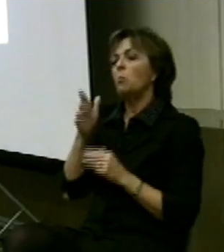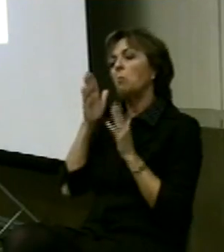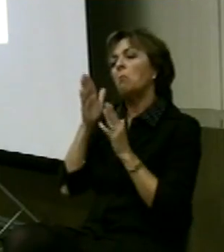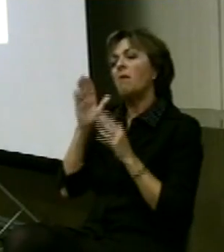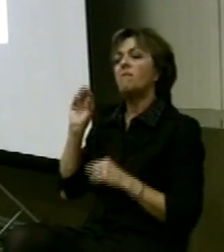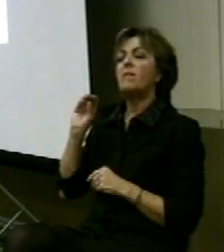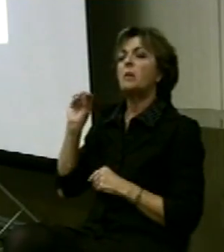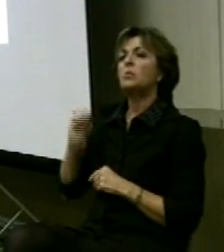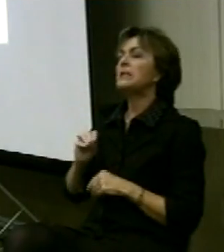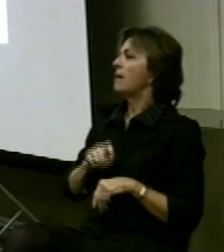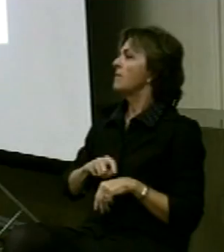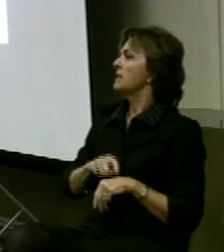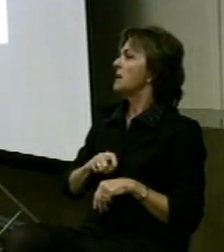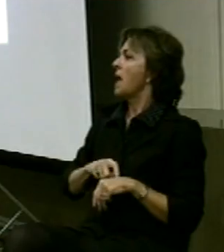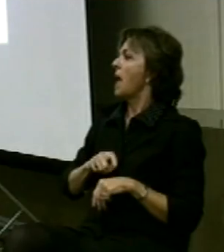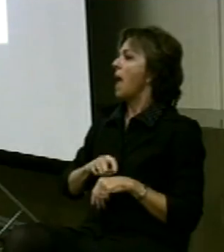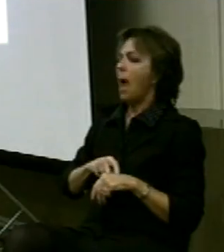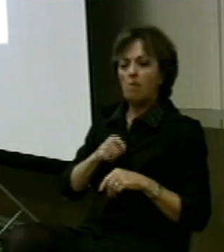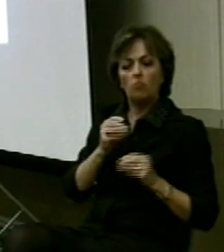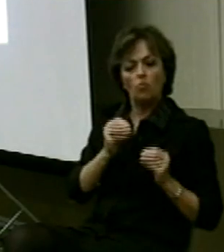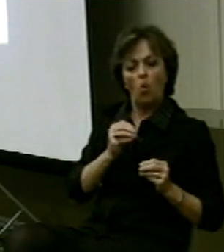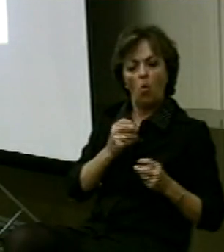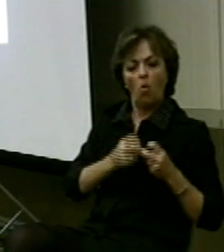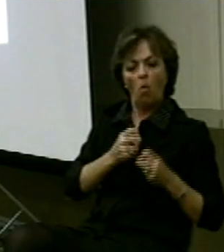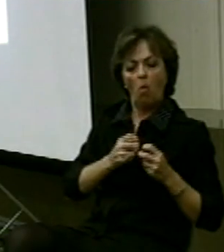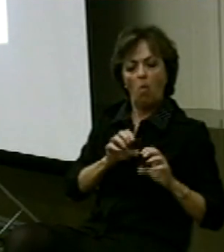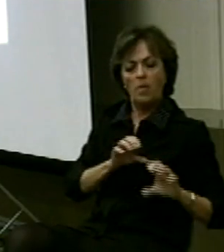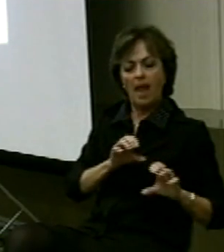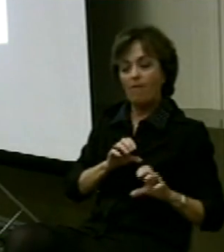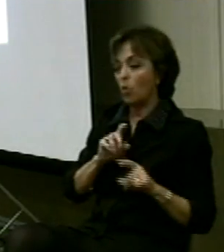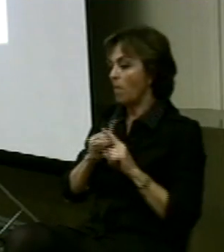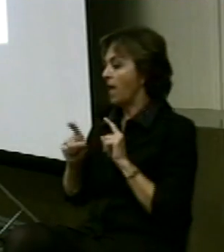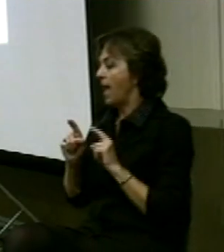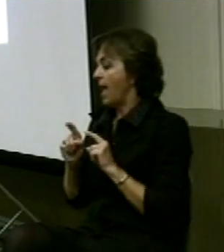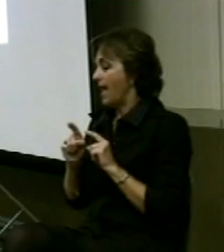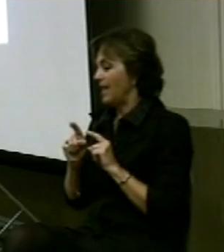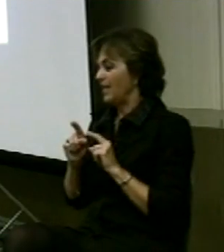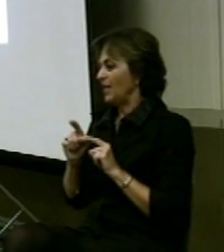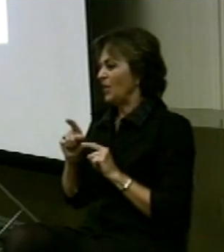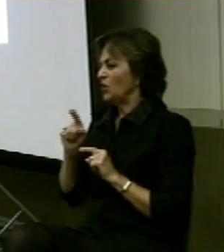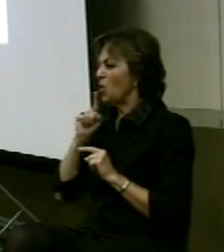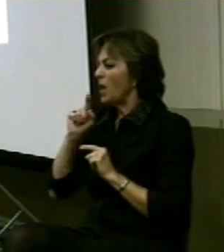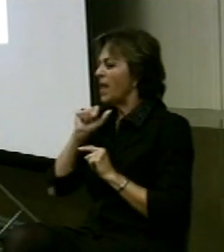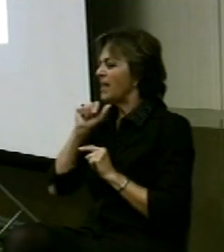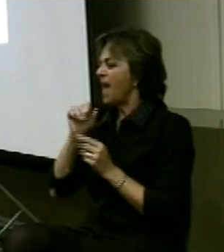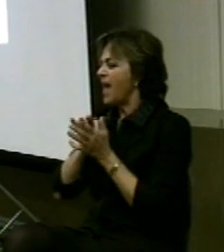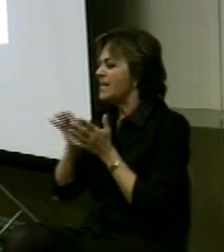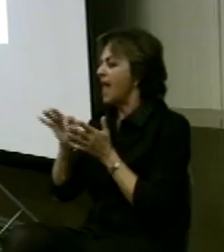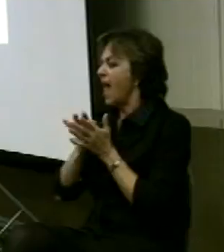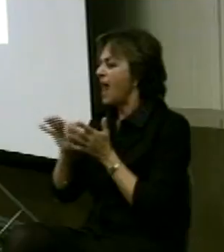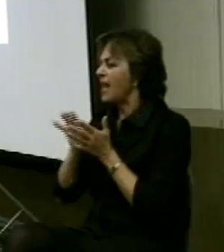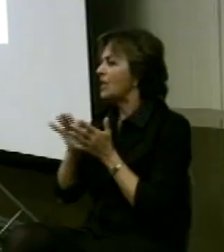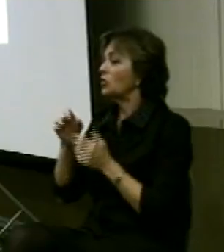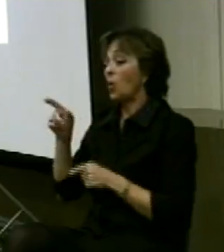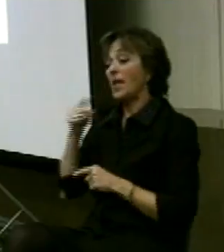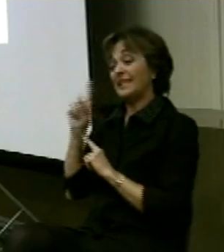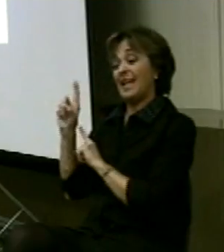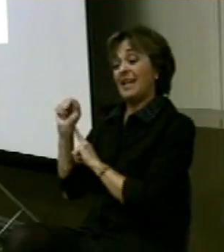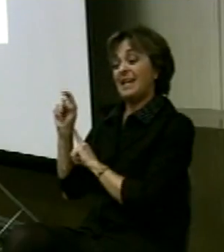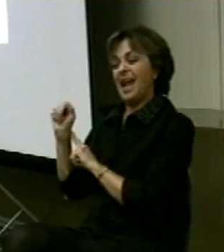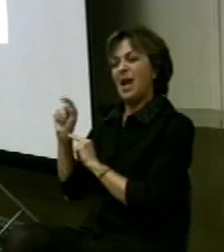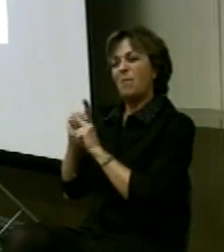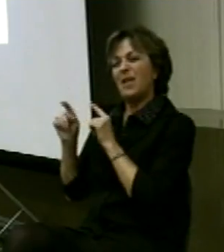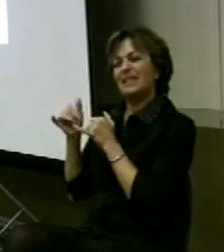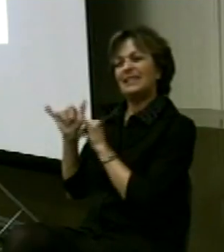you weren't having this behavior, but even, you're not really tallying. So as much as I say it's data, there still